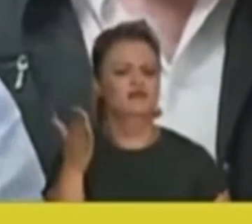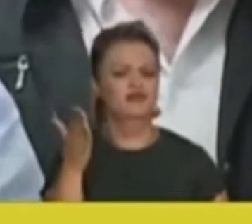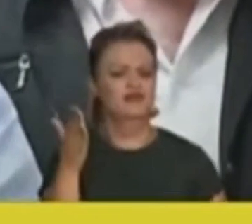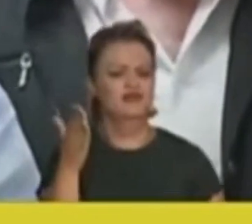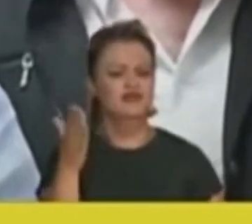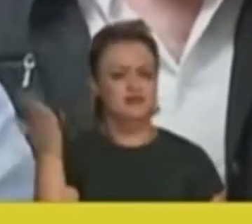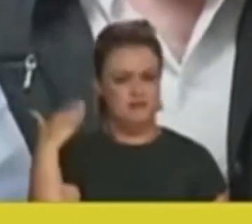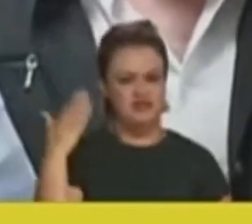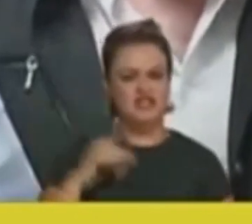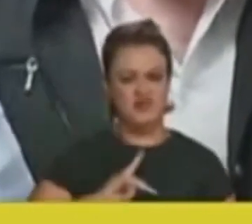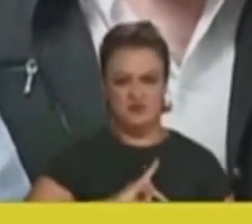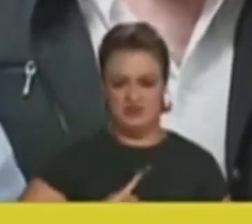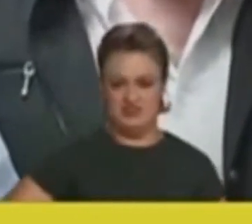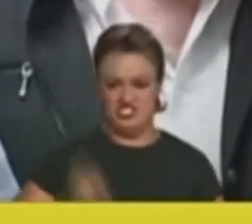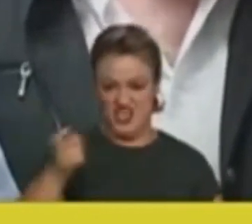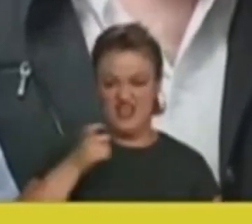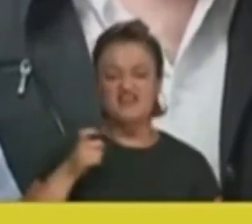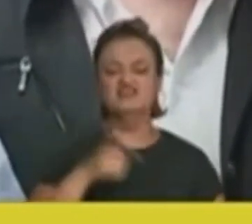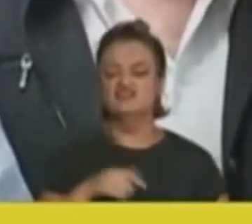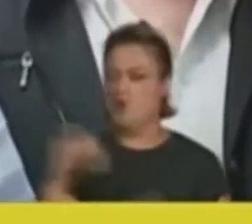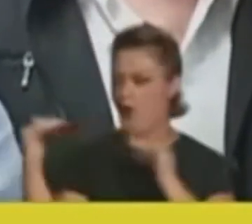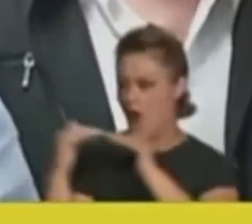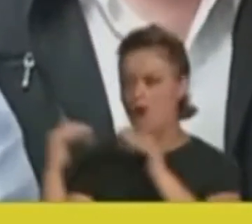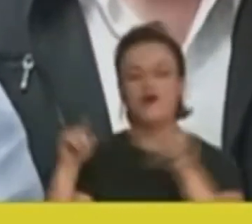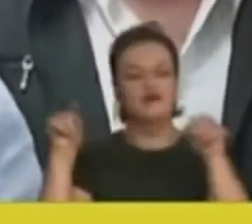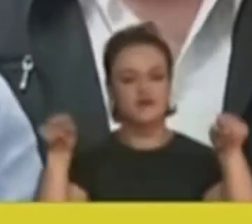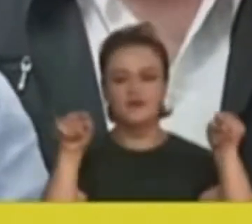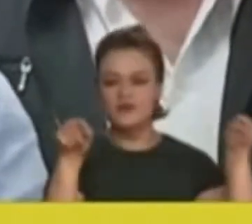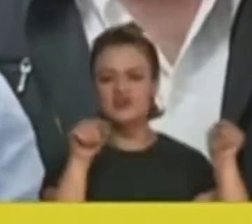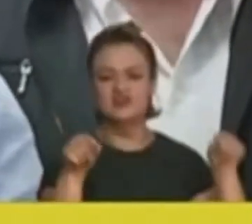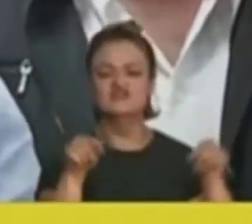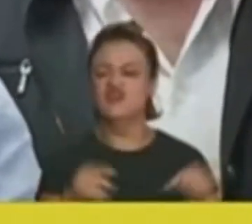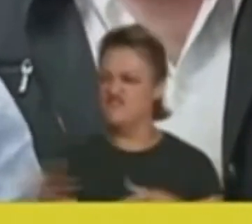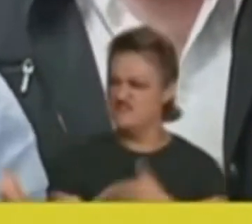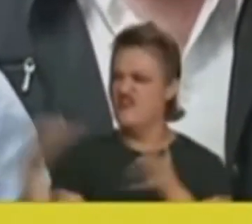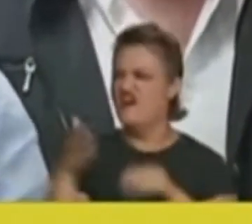encouraged the Supreme Court.